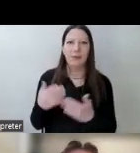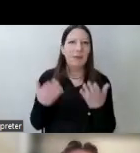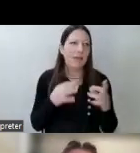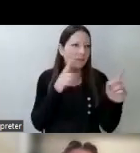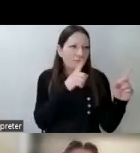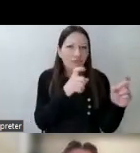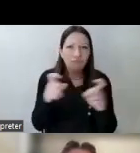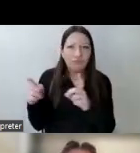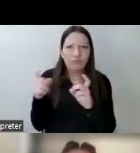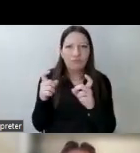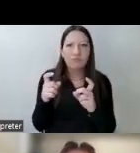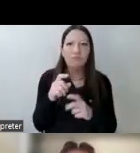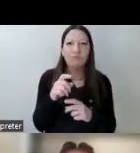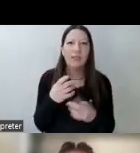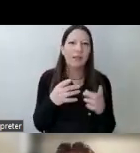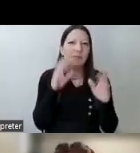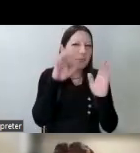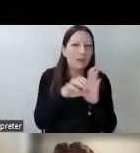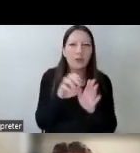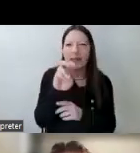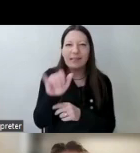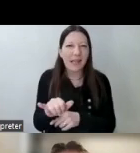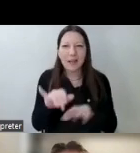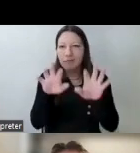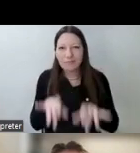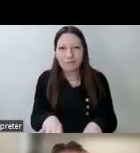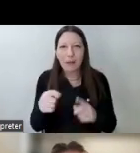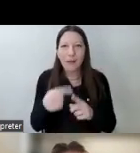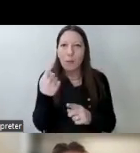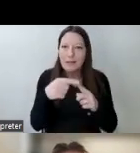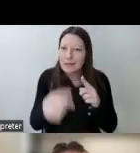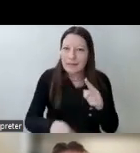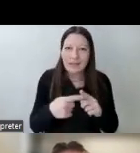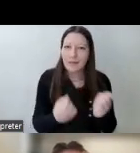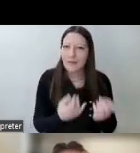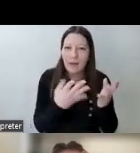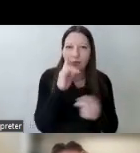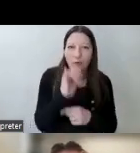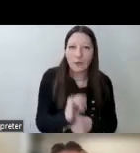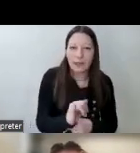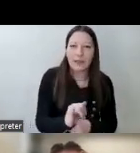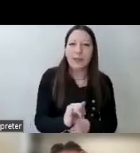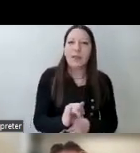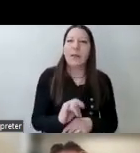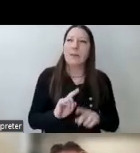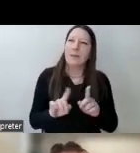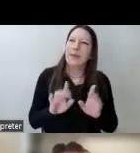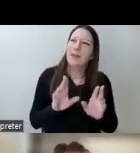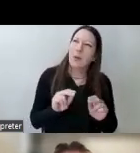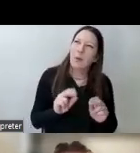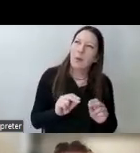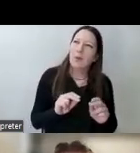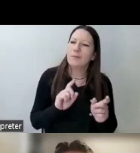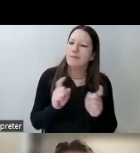I came to a place of realizing that what I'm actually most interested in and what I'm actually getting at here is the story of this place in relation